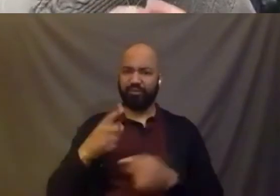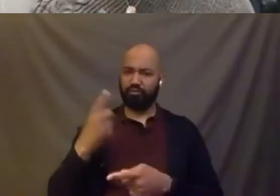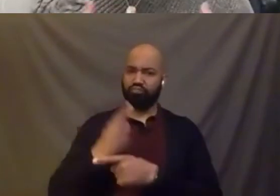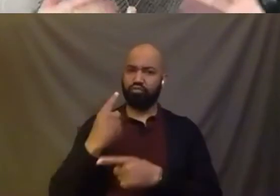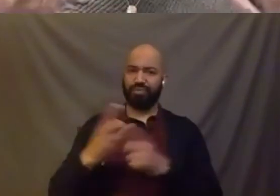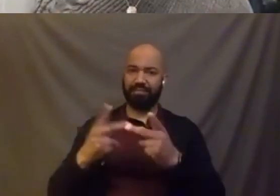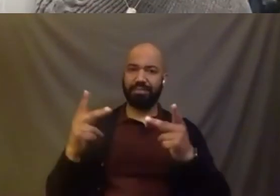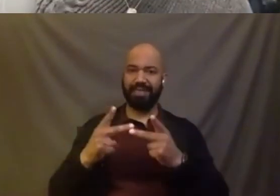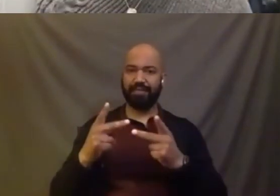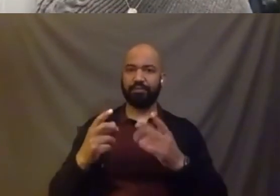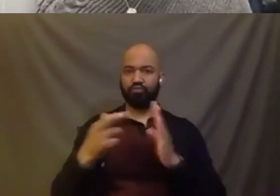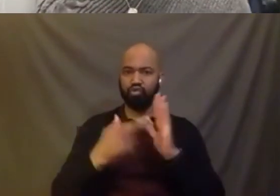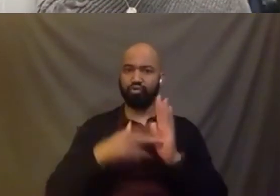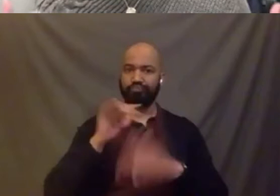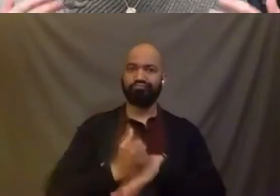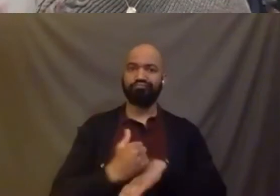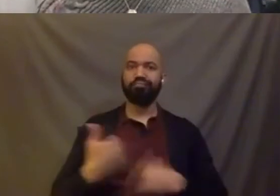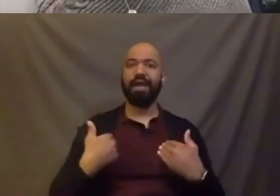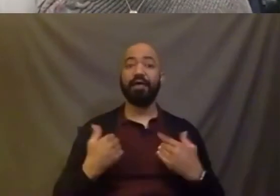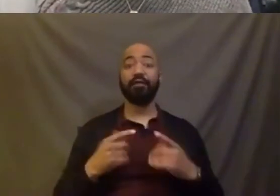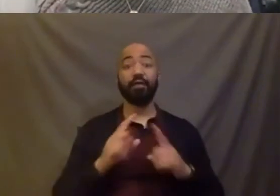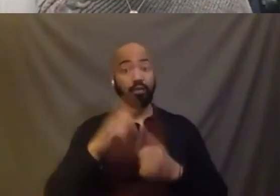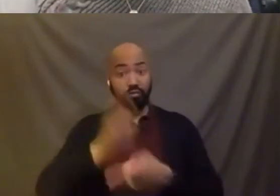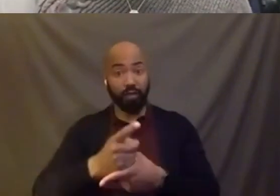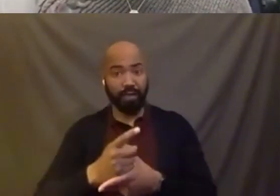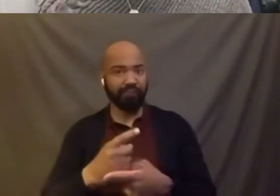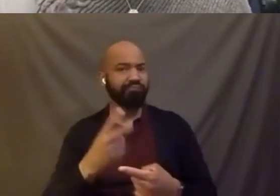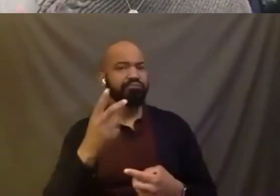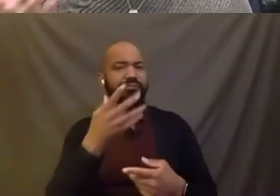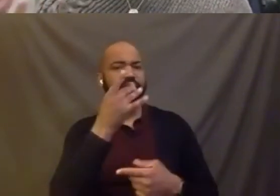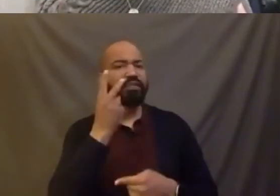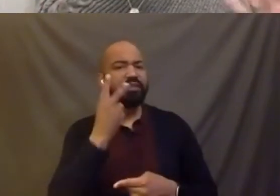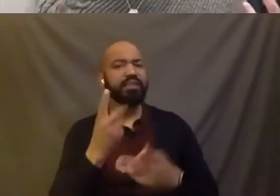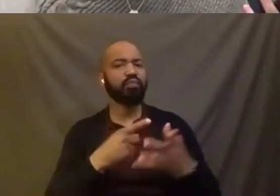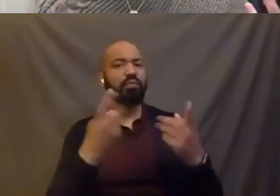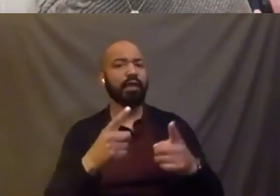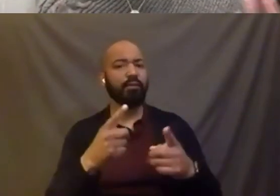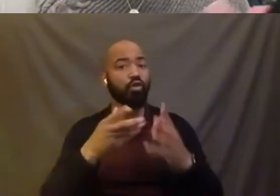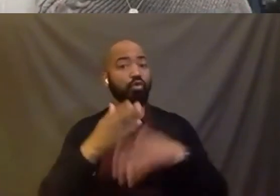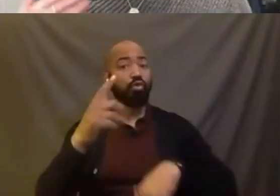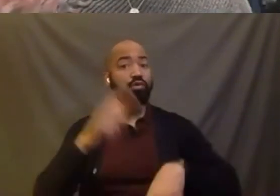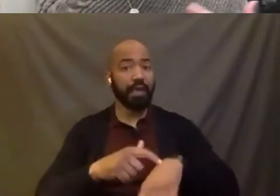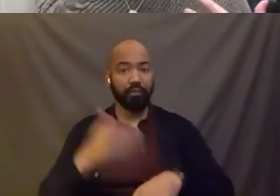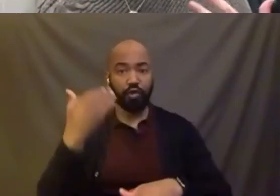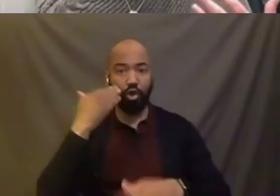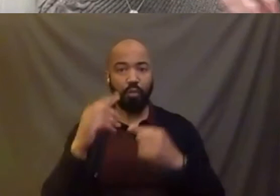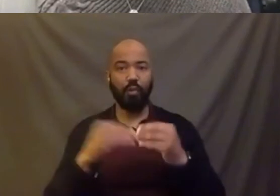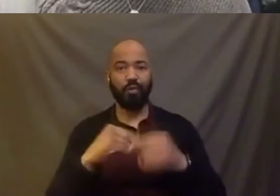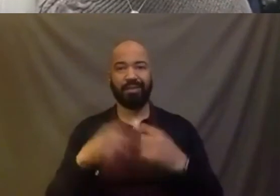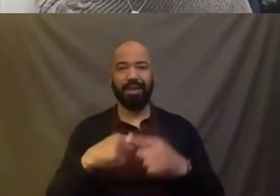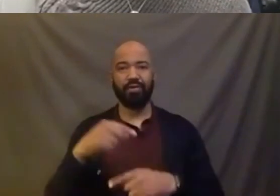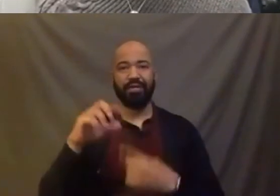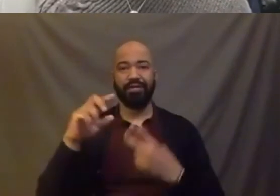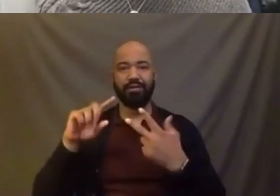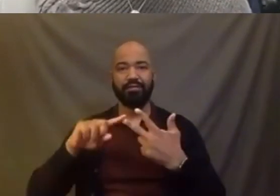think it'll be interesting to see where this develops, what we know more, over time. We're going to know more about the J&J. We're going to know more about the Pfizer